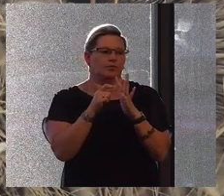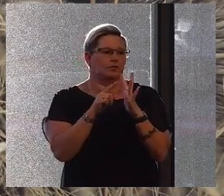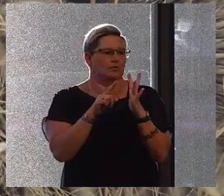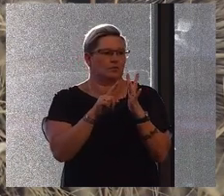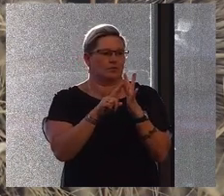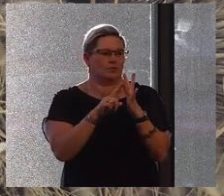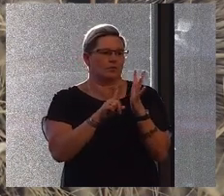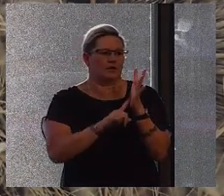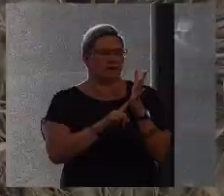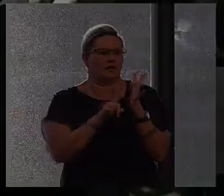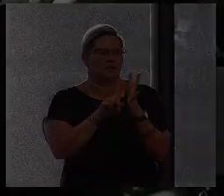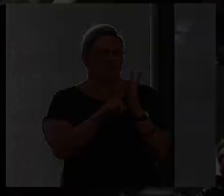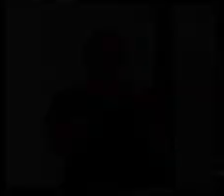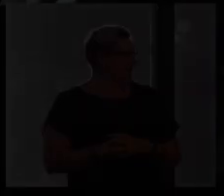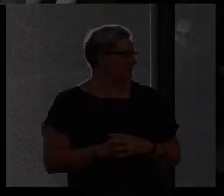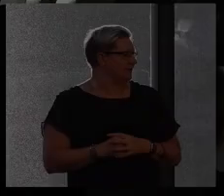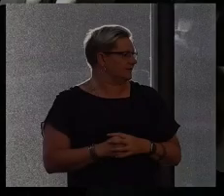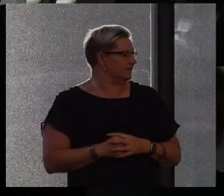say a few words. Thank you, Steve.